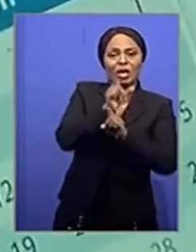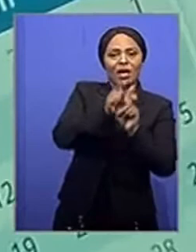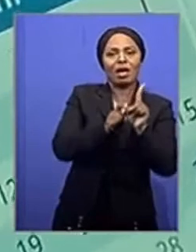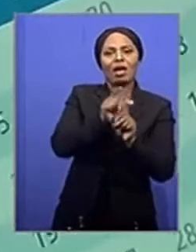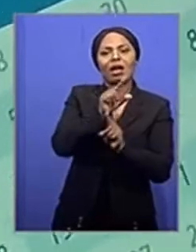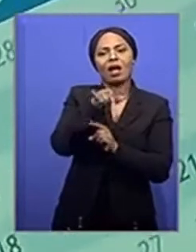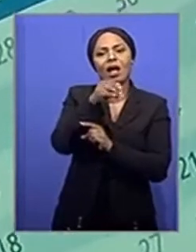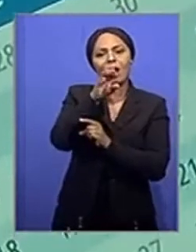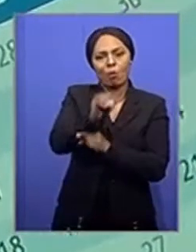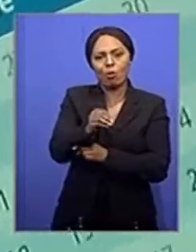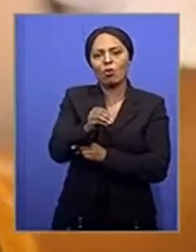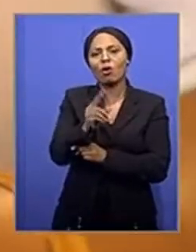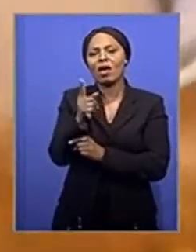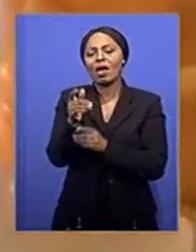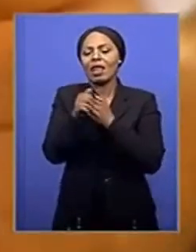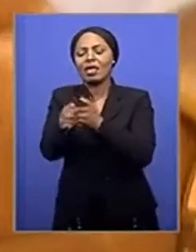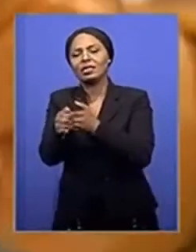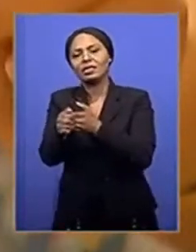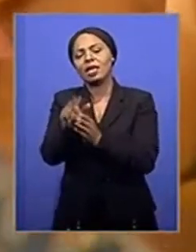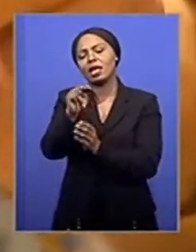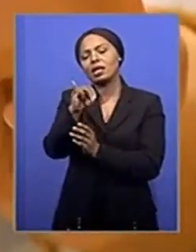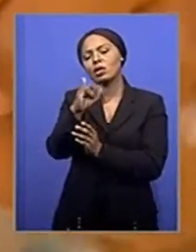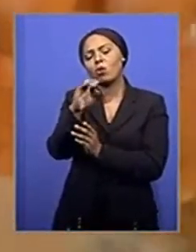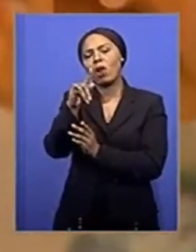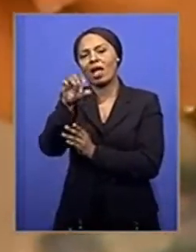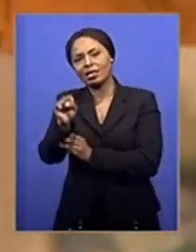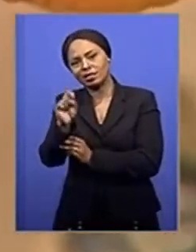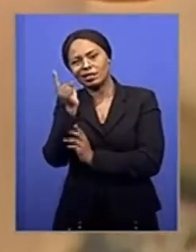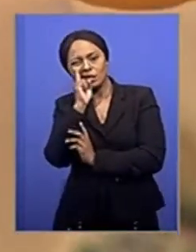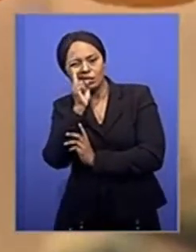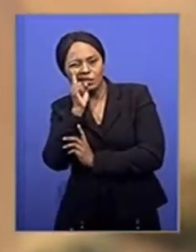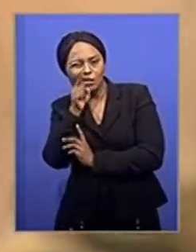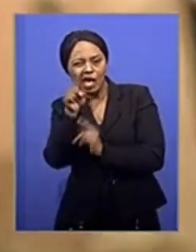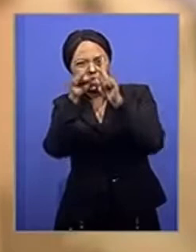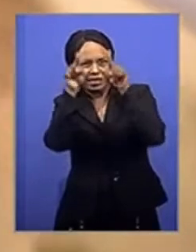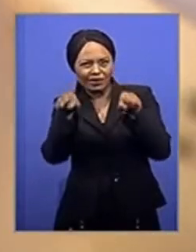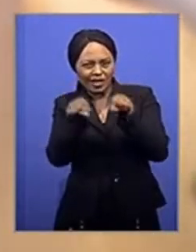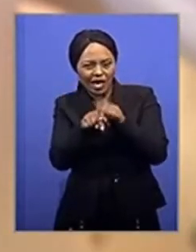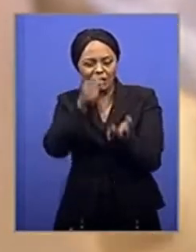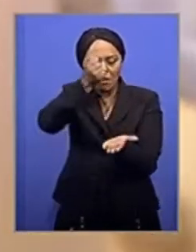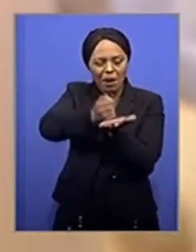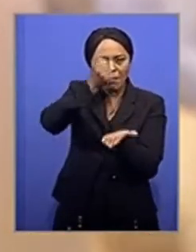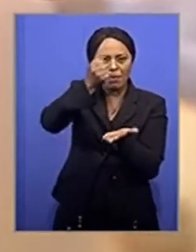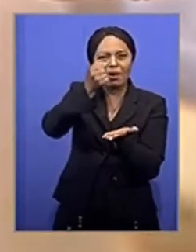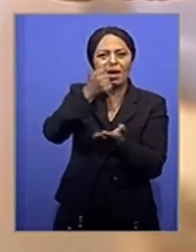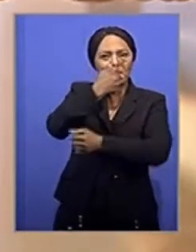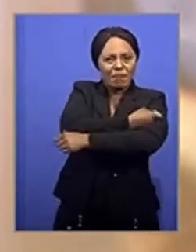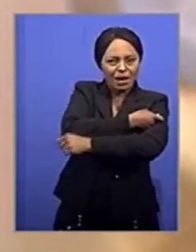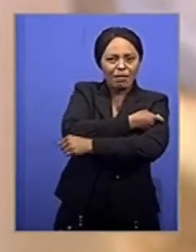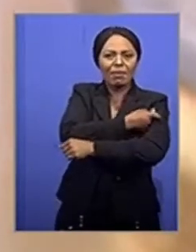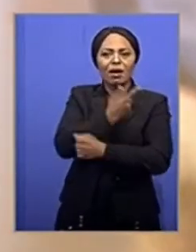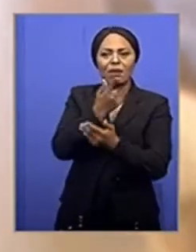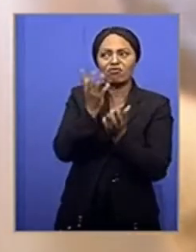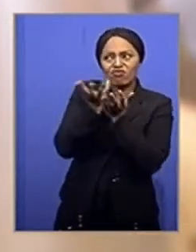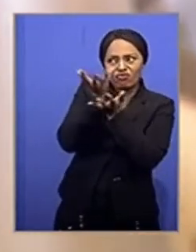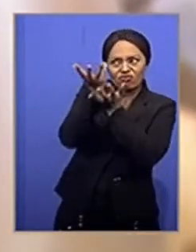ngaka Nicholas Cripps se ya gwala leano la sona mabapi le lengwalo le lebjalo pele ga lekgotla la bosetšhaba la corona